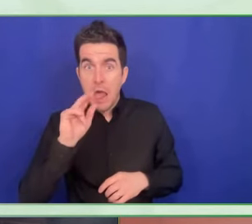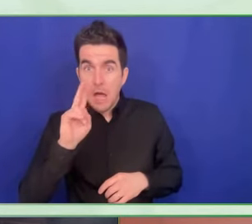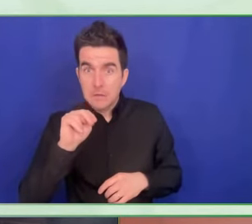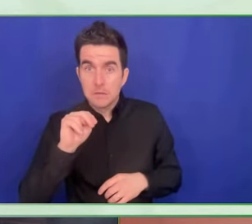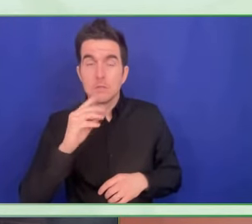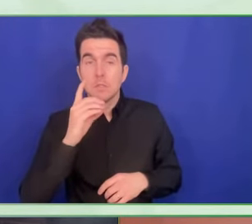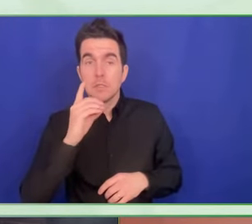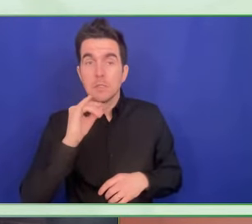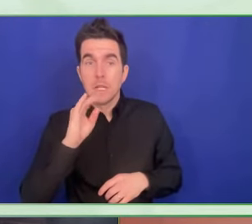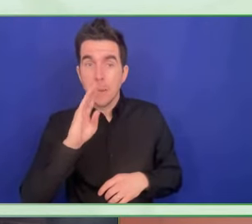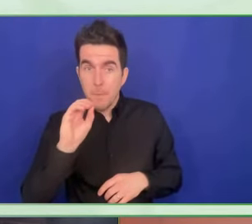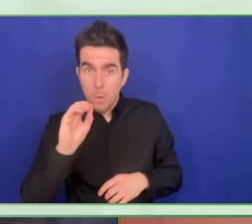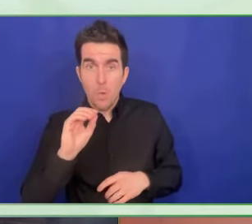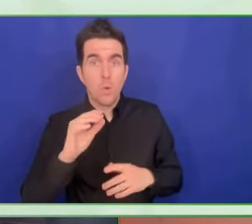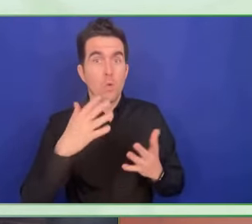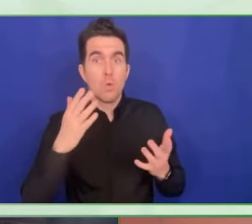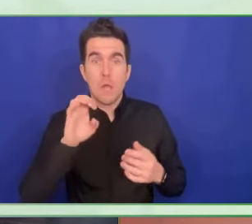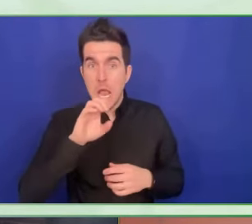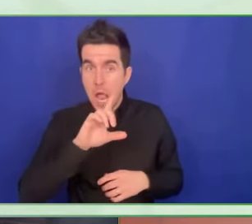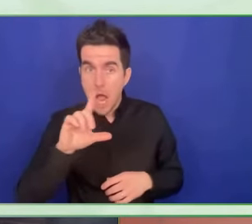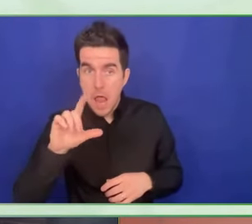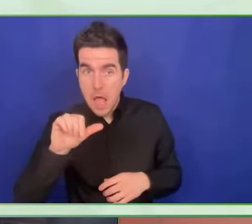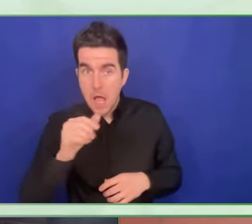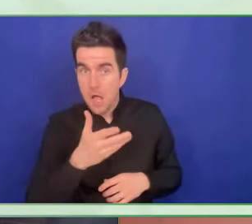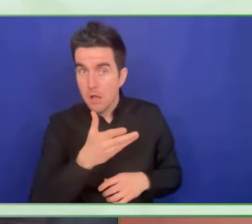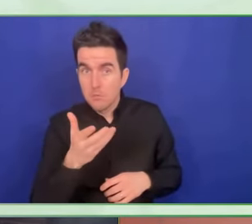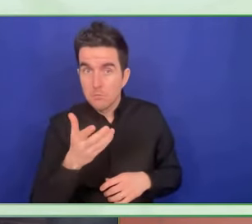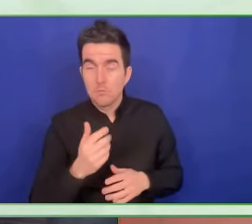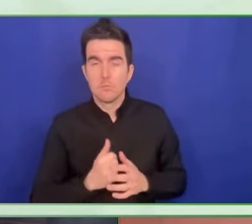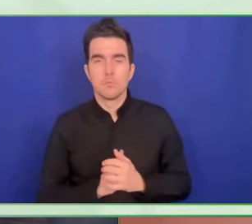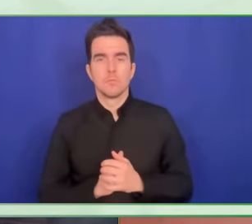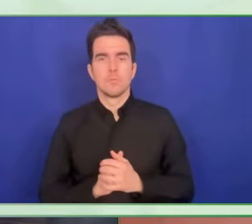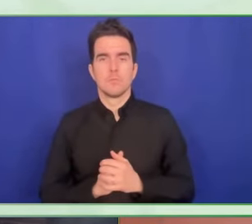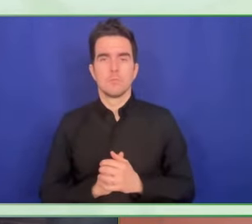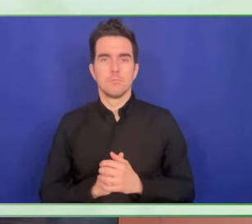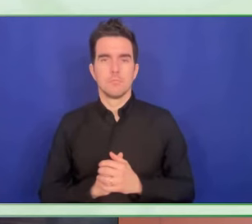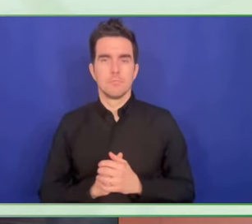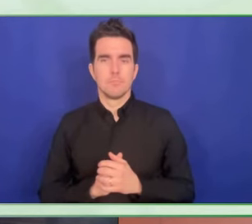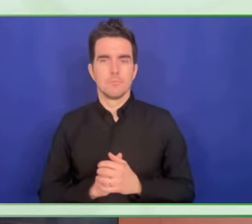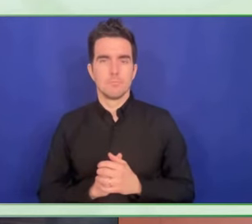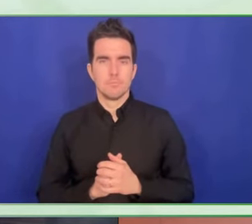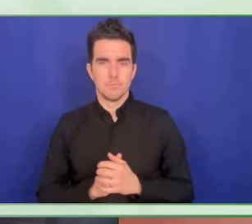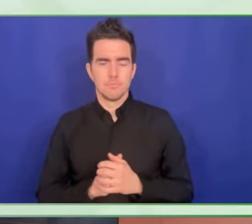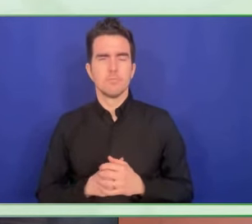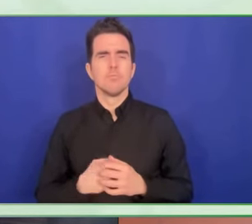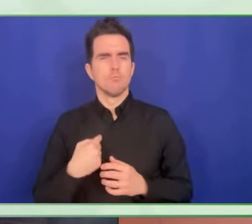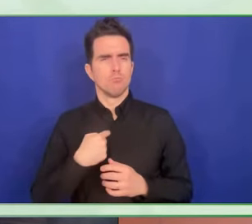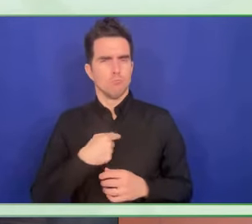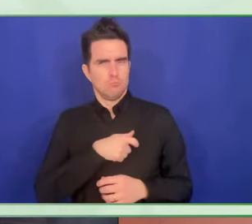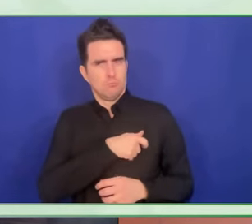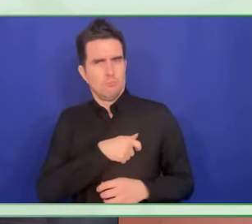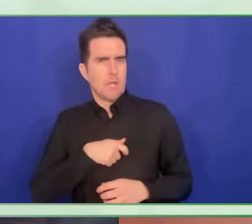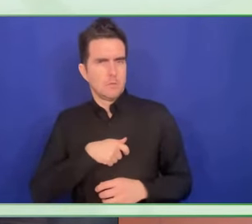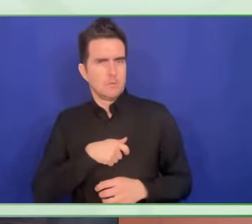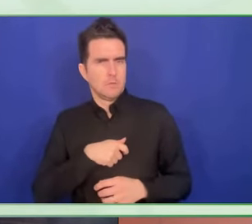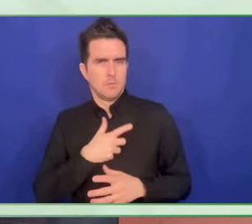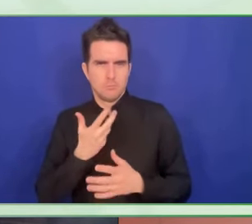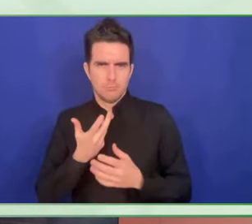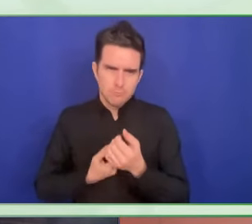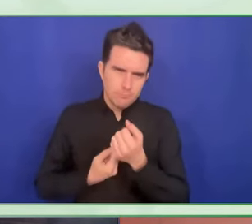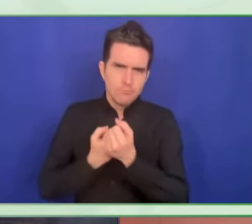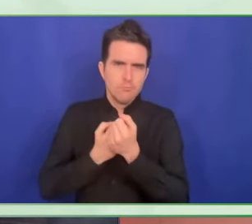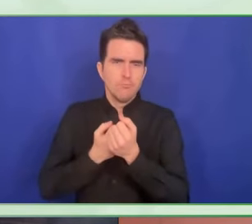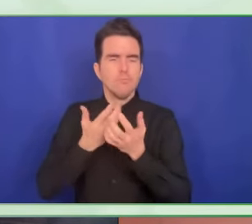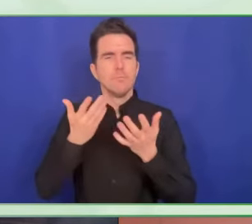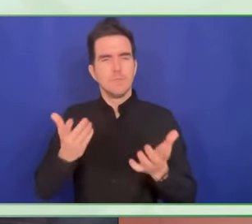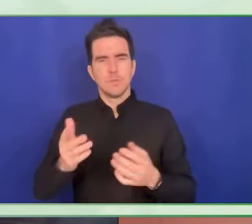Rights Commission. The topic is very interesting, so I'm very pleased to hear this kind of conclusions and